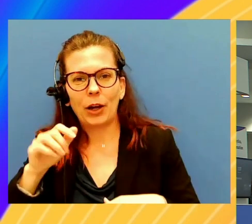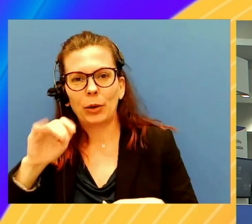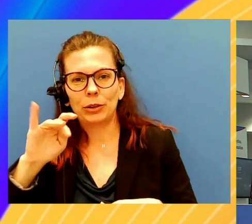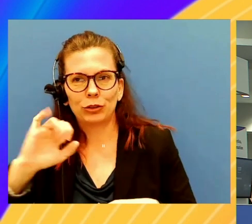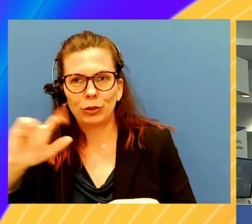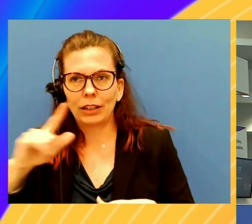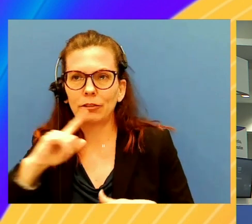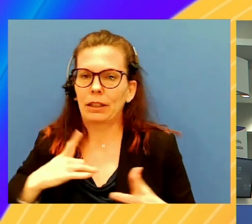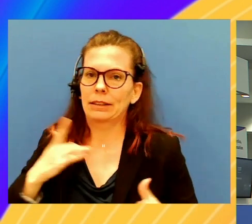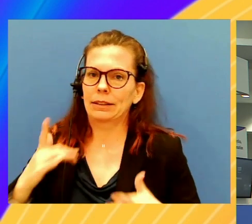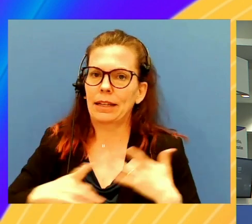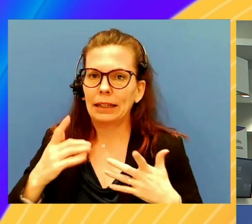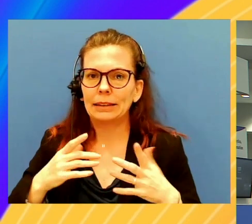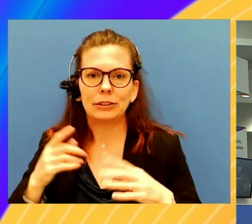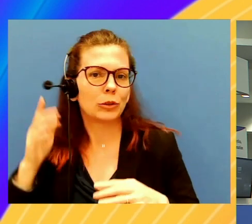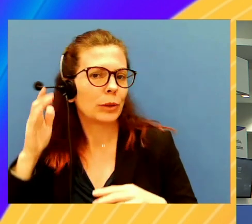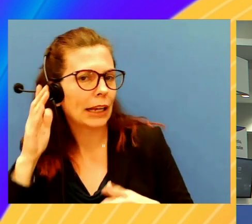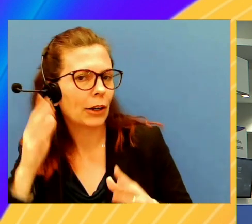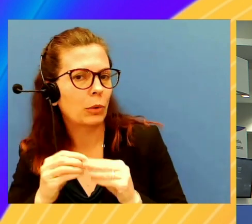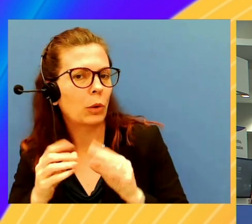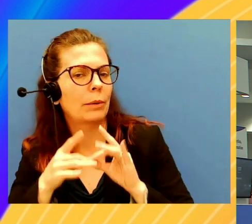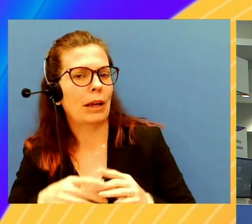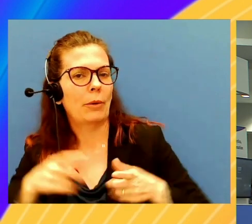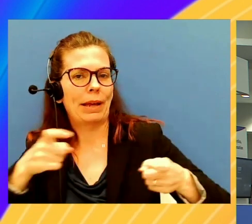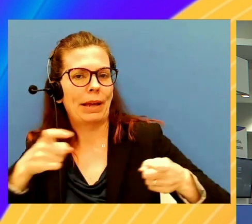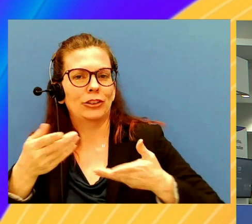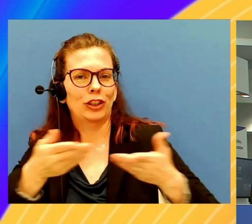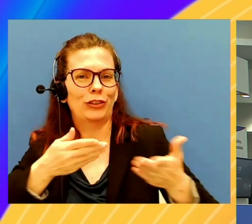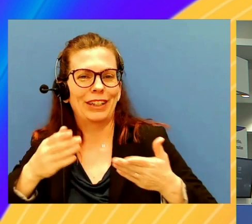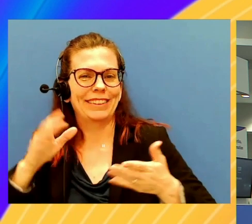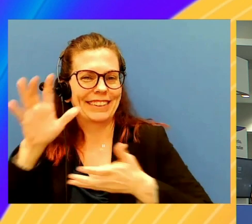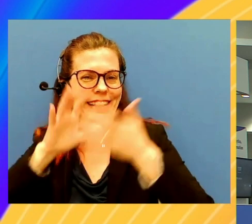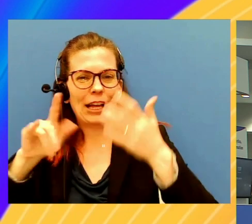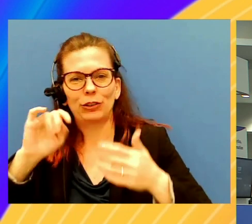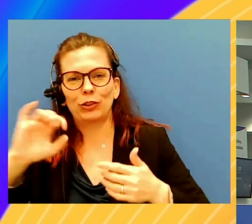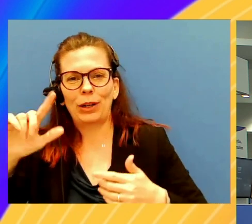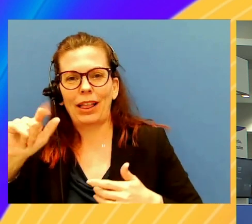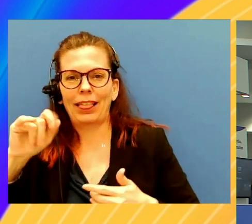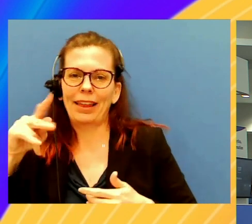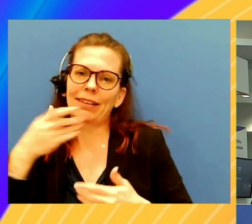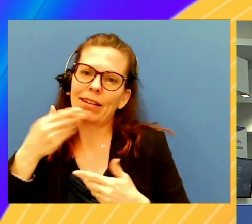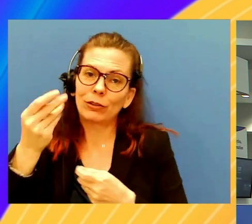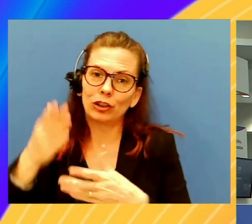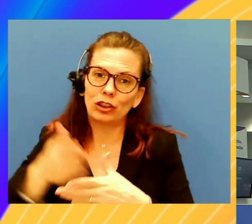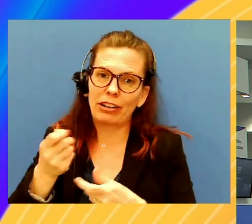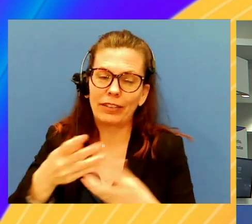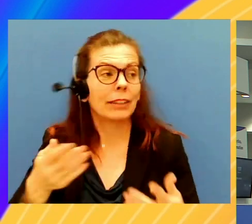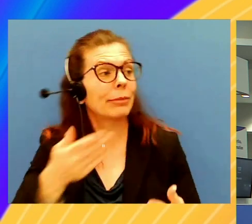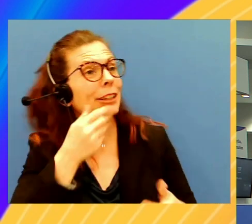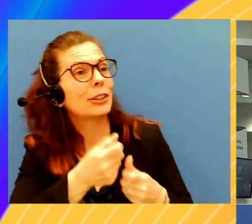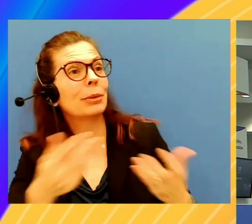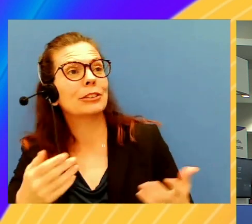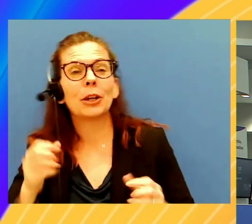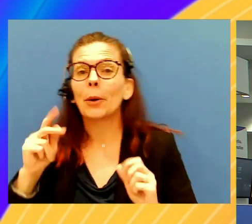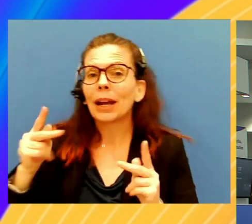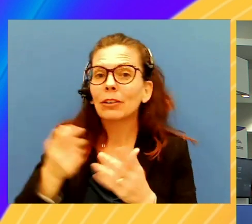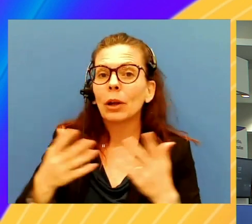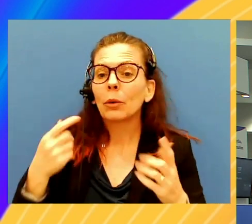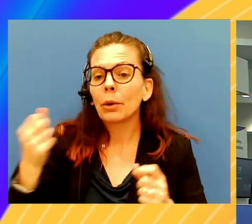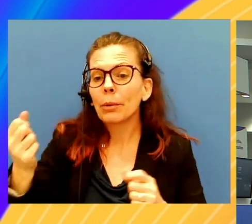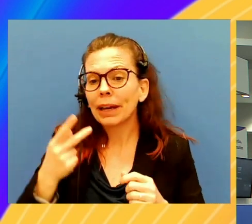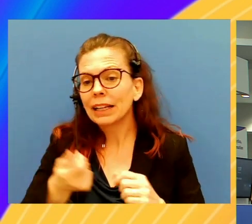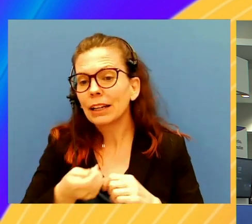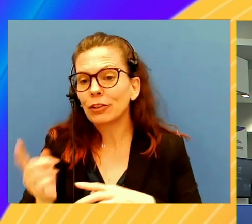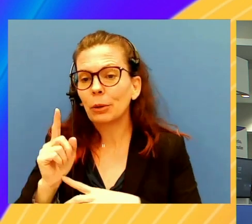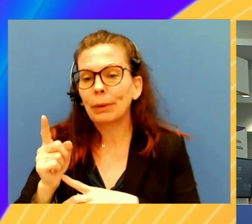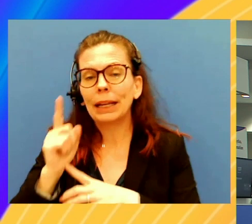hear about the managed service CloudTrail Lake, and thank you for sharing everything. Thank you. Thank you so much. All right, everyone, we'll be back in a